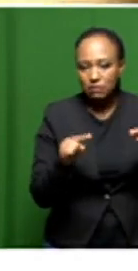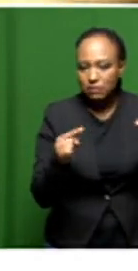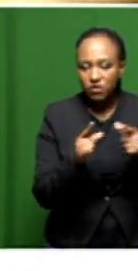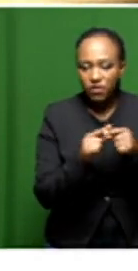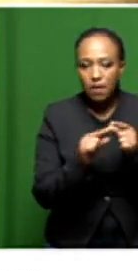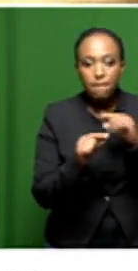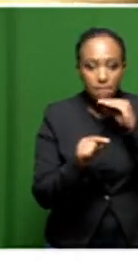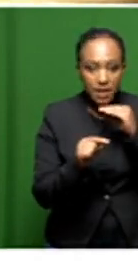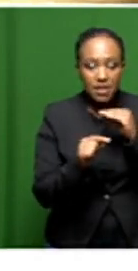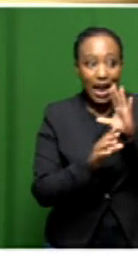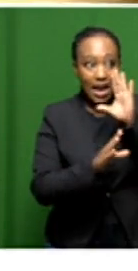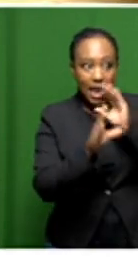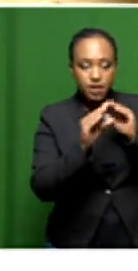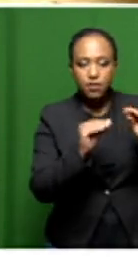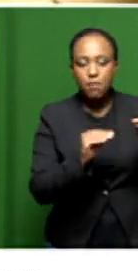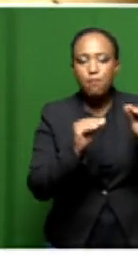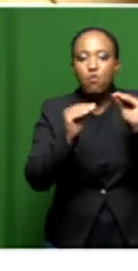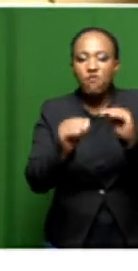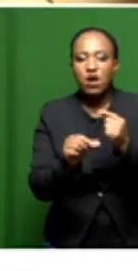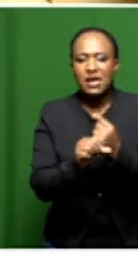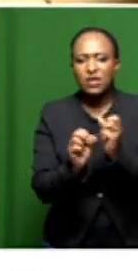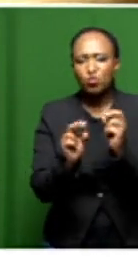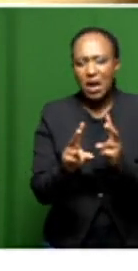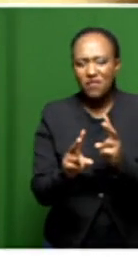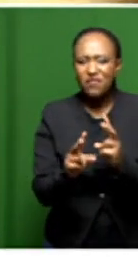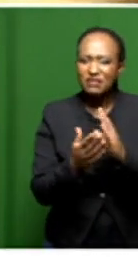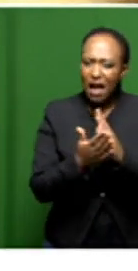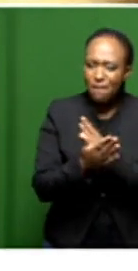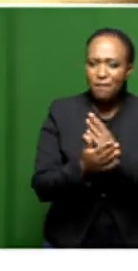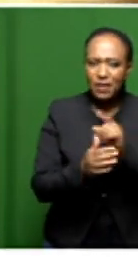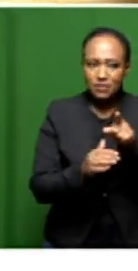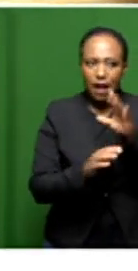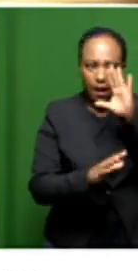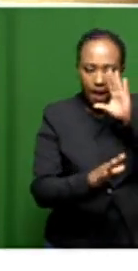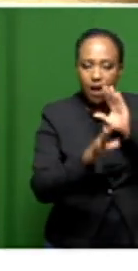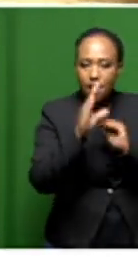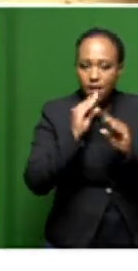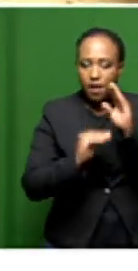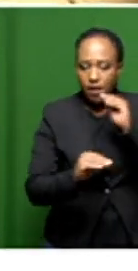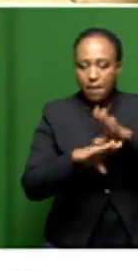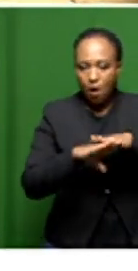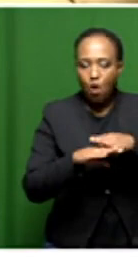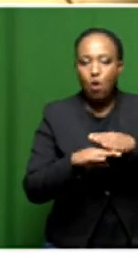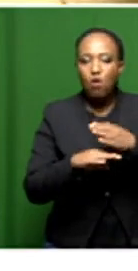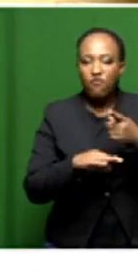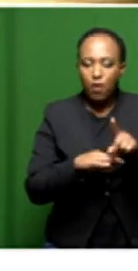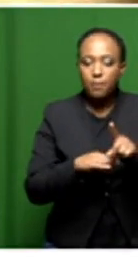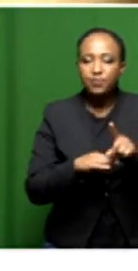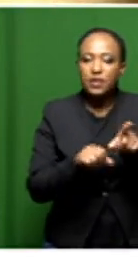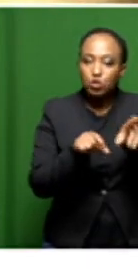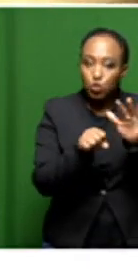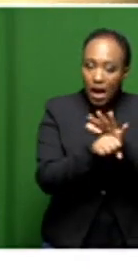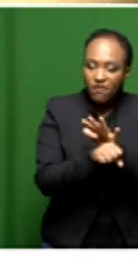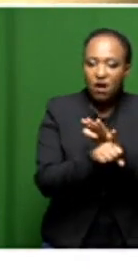into grade 12 with some learning gaps. So as we were preparing ourselves, we had to close those learning gaps while also making sure that we cover